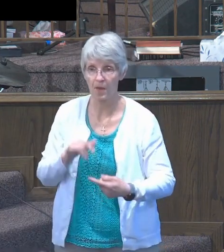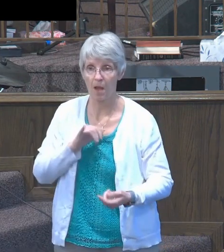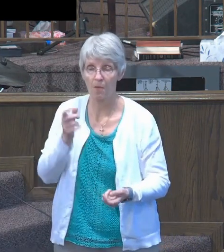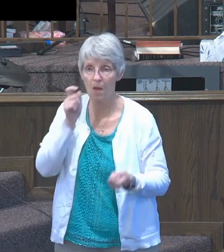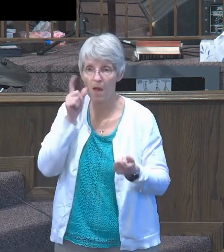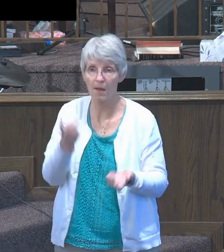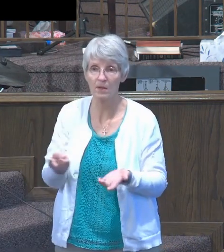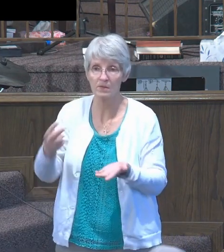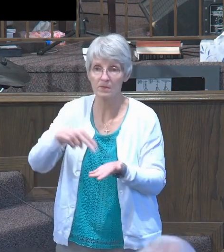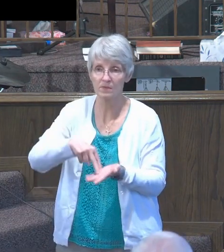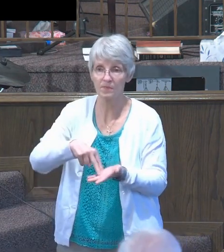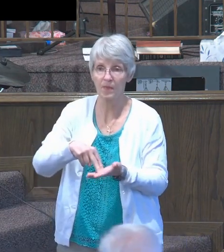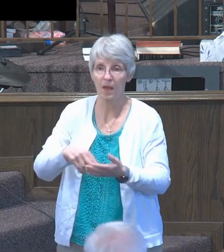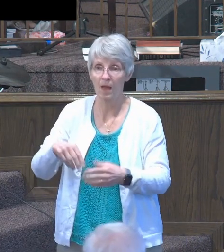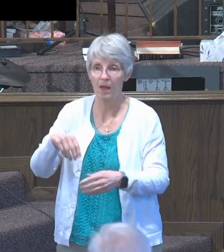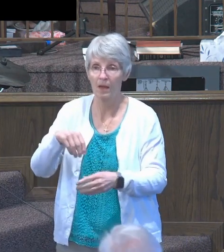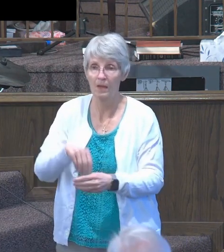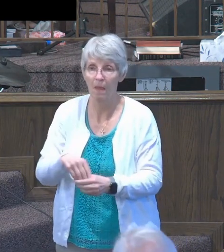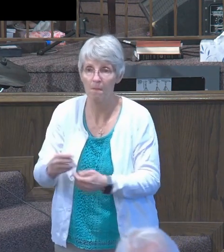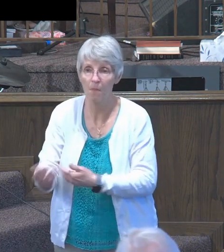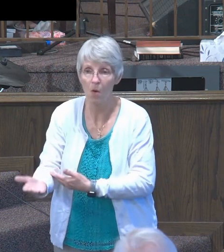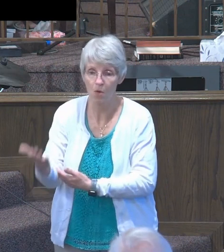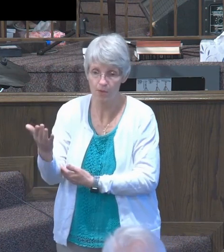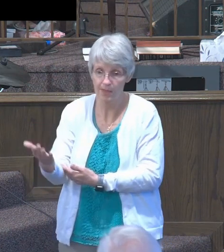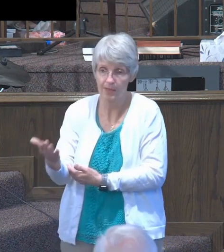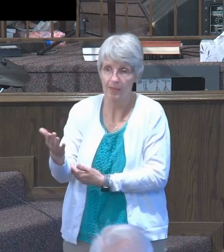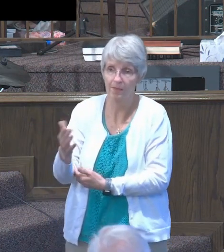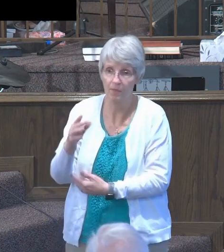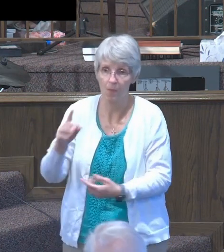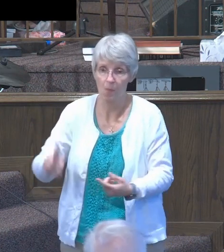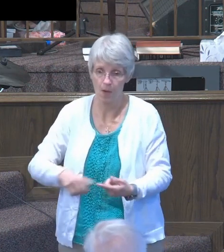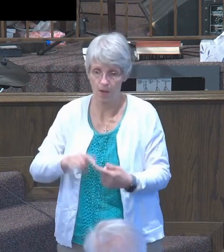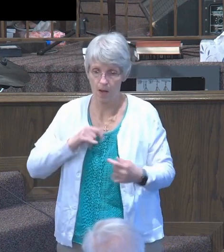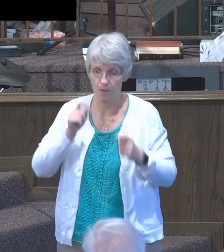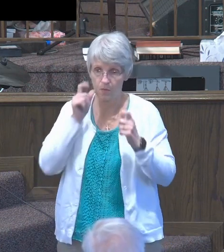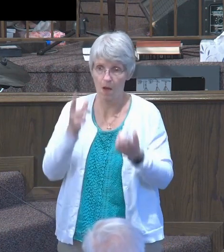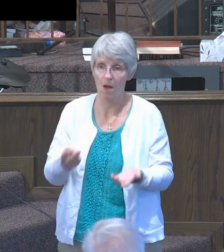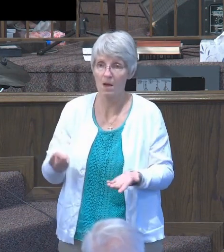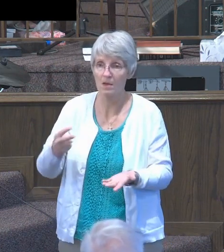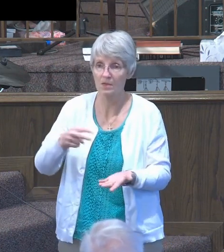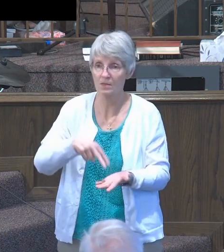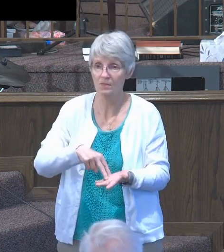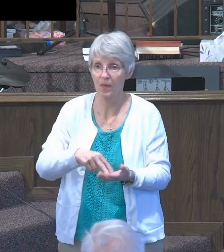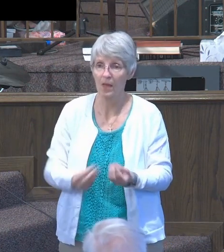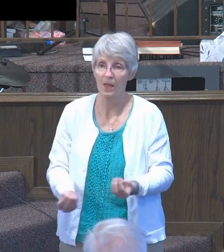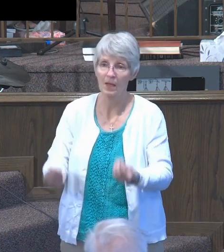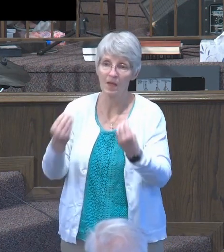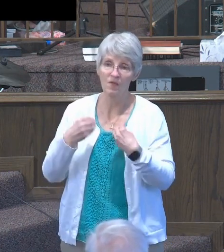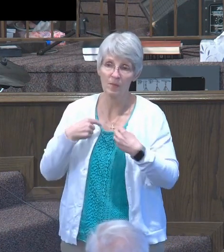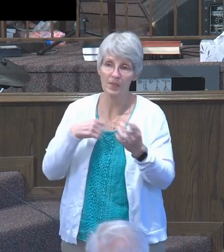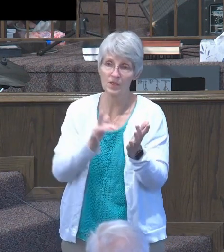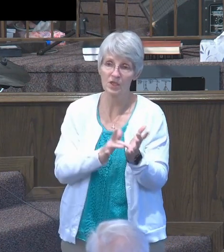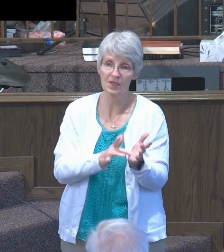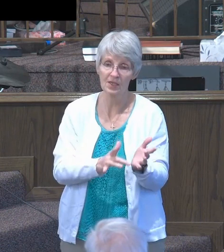I rise, in the morning when I rise,